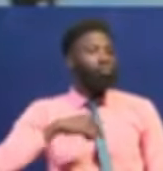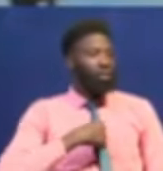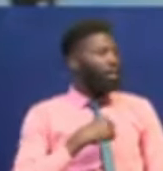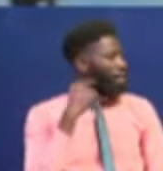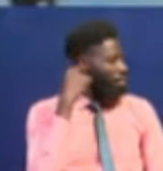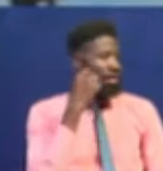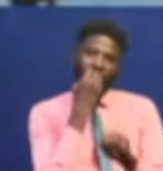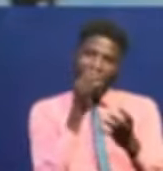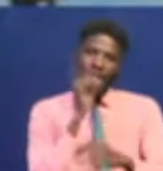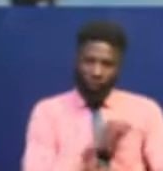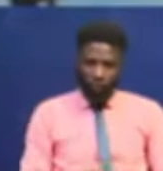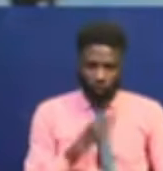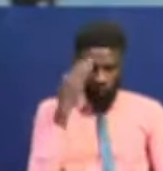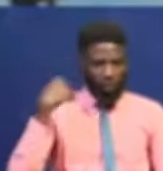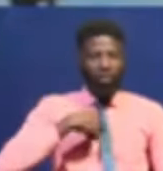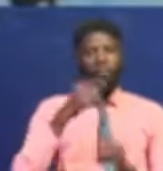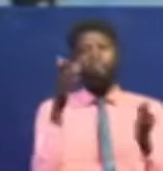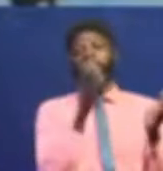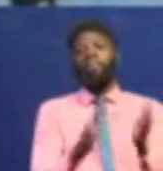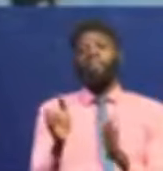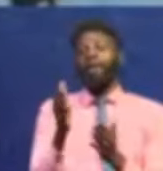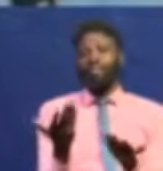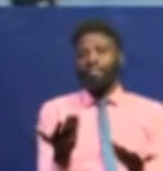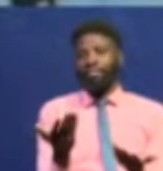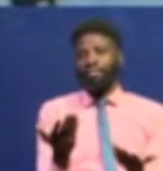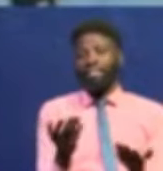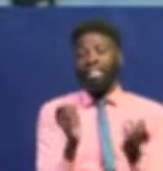we prepared in the manner in which we did. If we hadn't